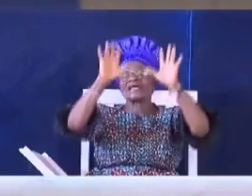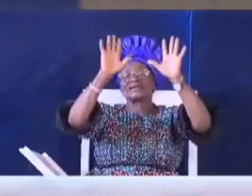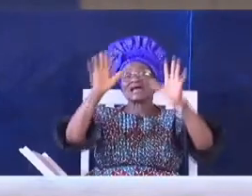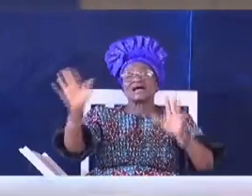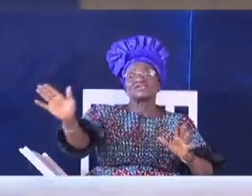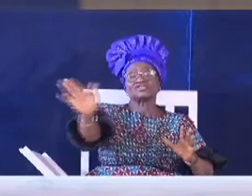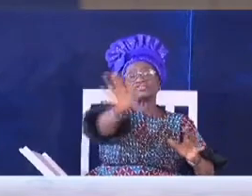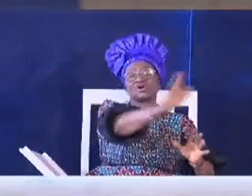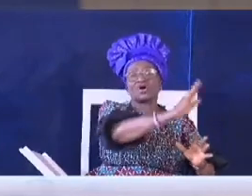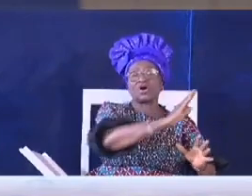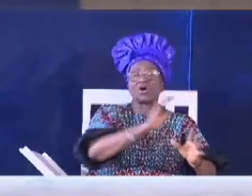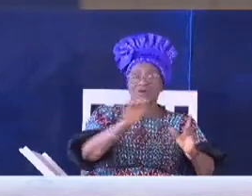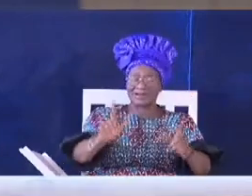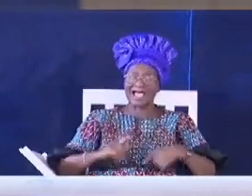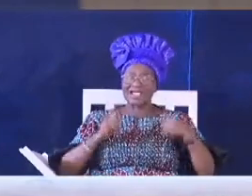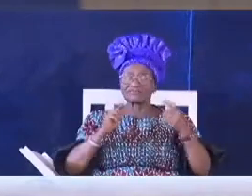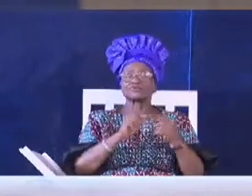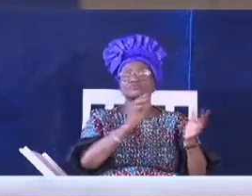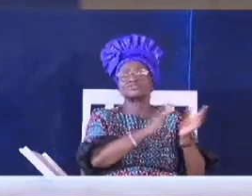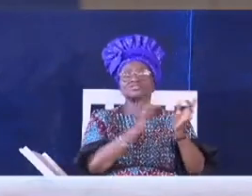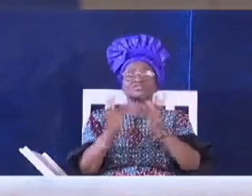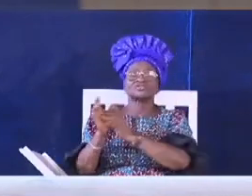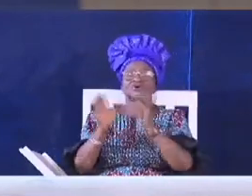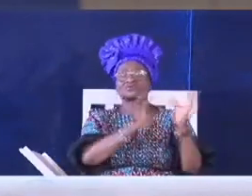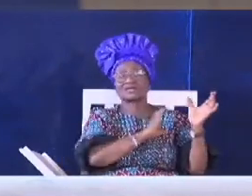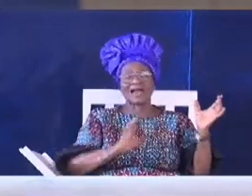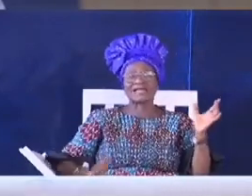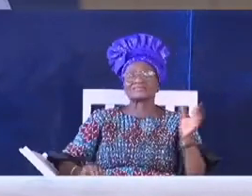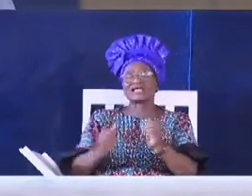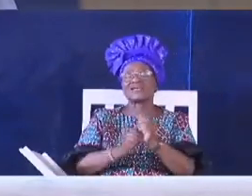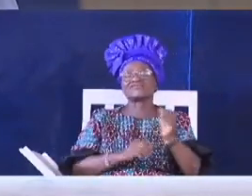new. 5.